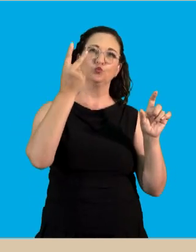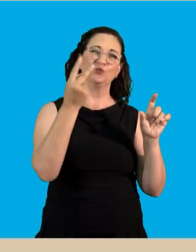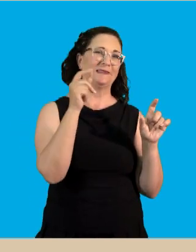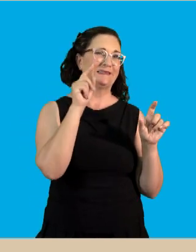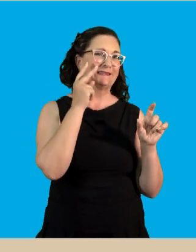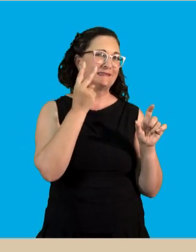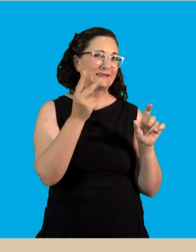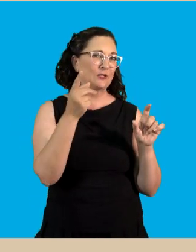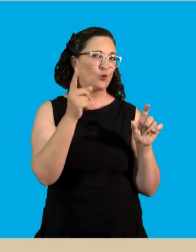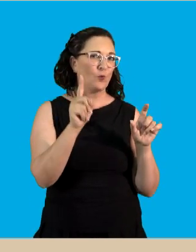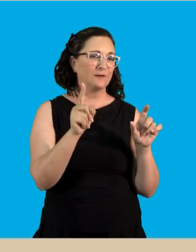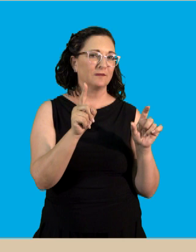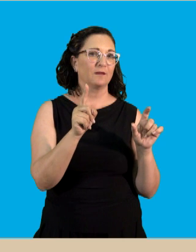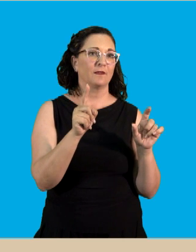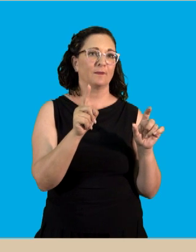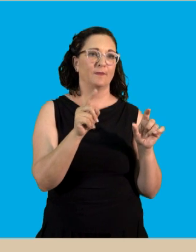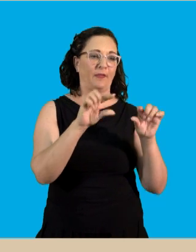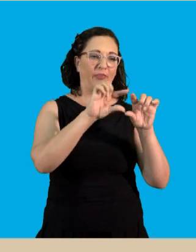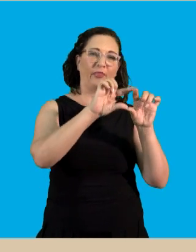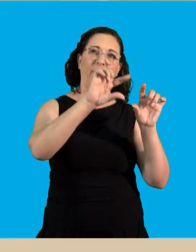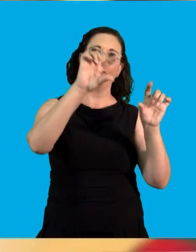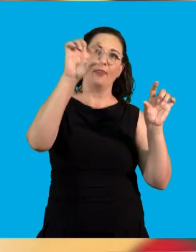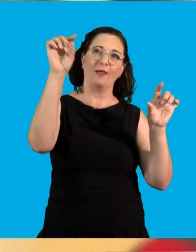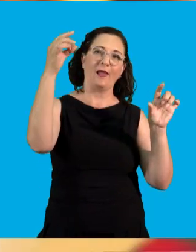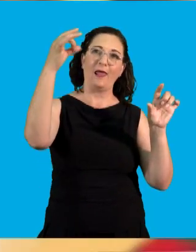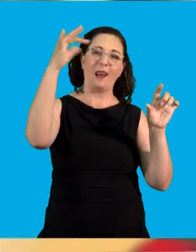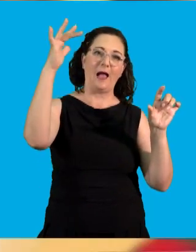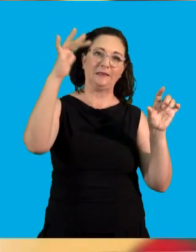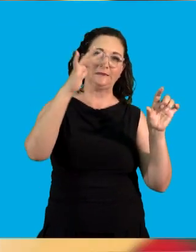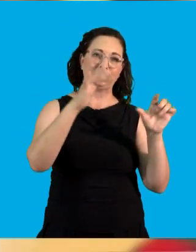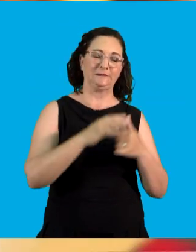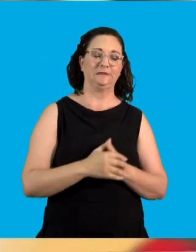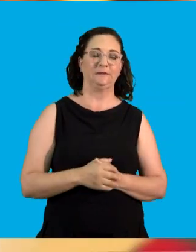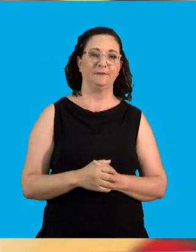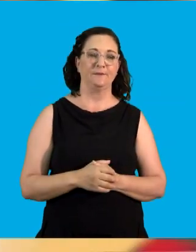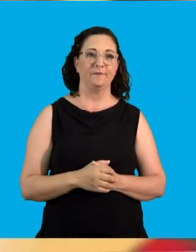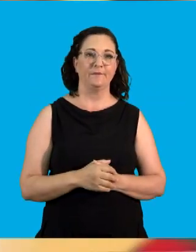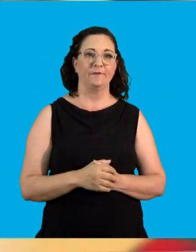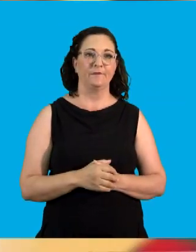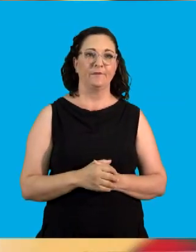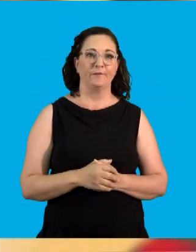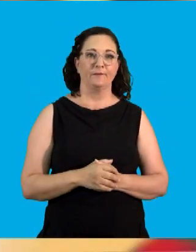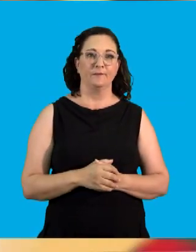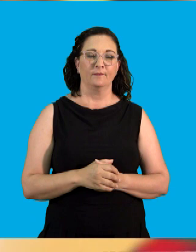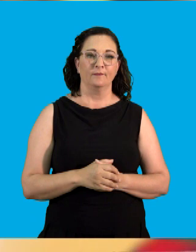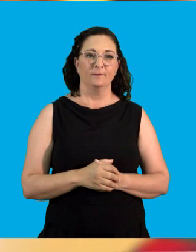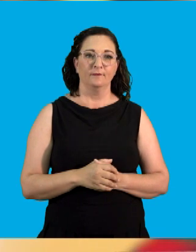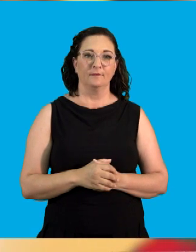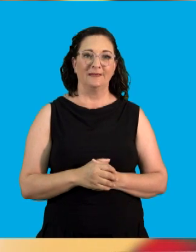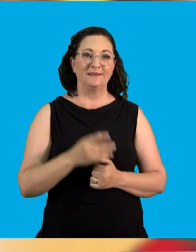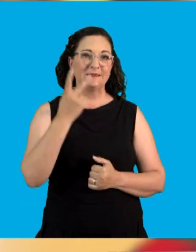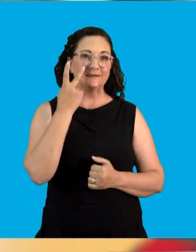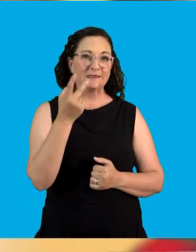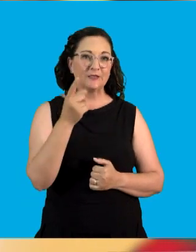at night, what actually are you looking at? We said you are looking at the thin band of light. Okay, and this thin band of